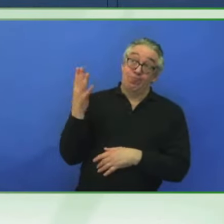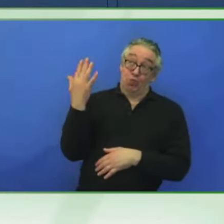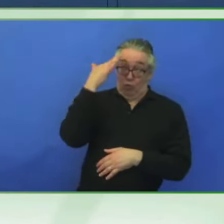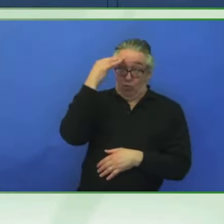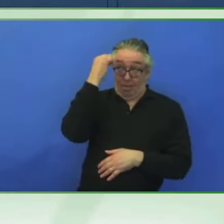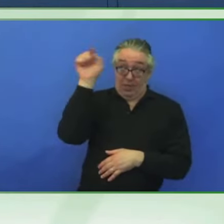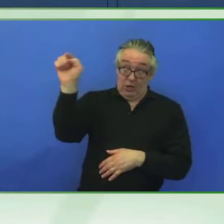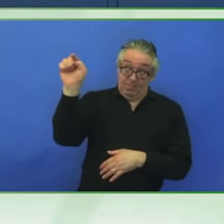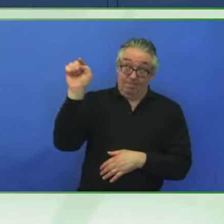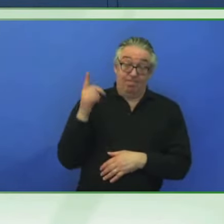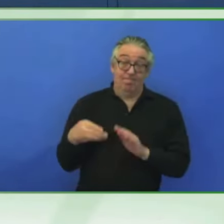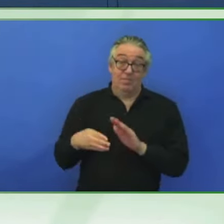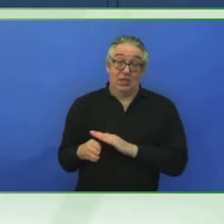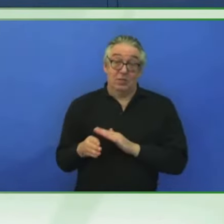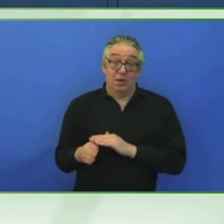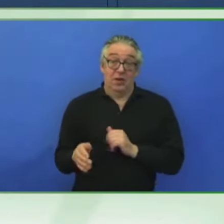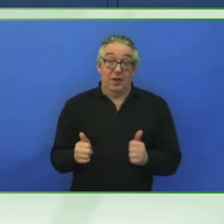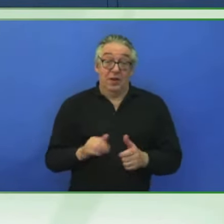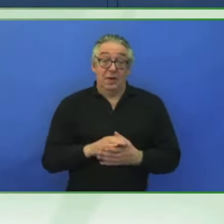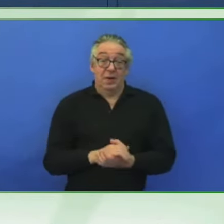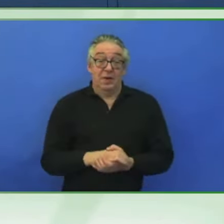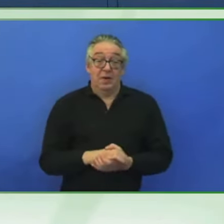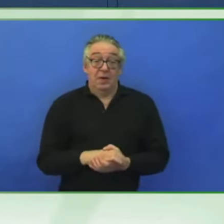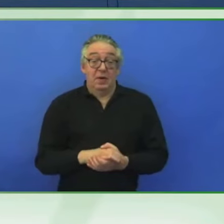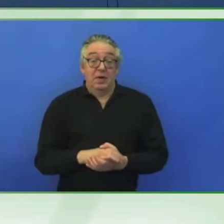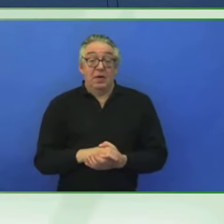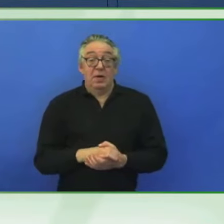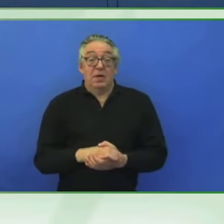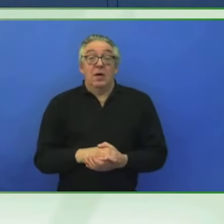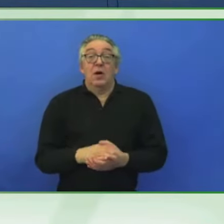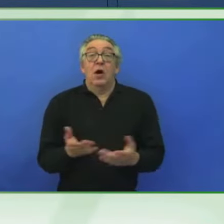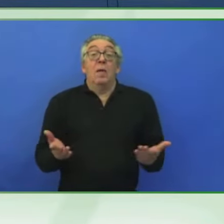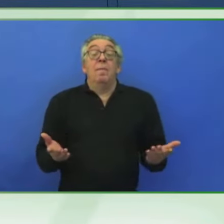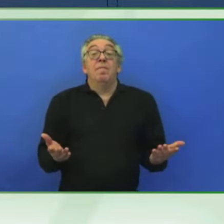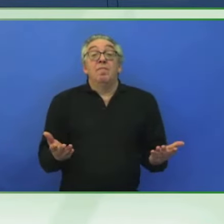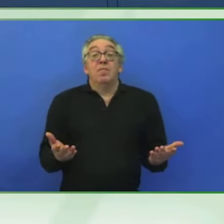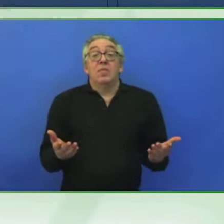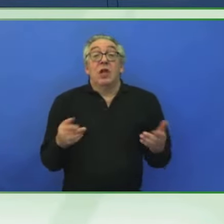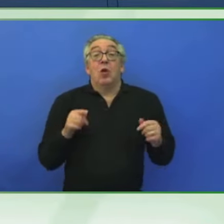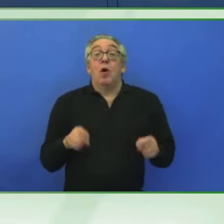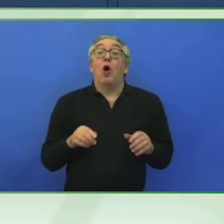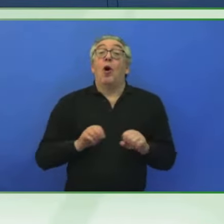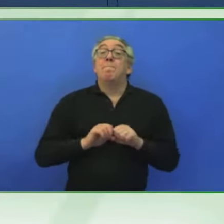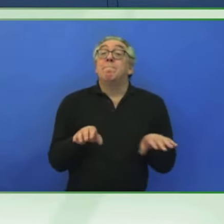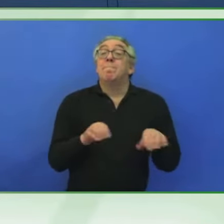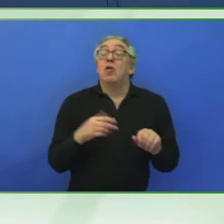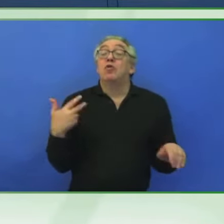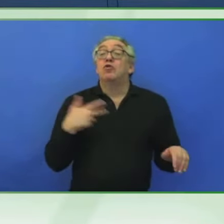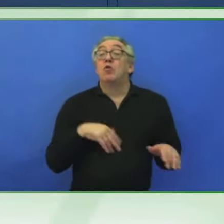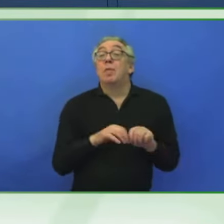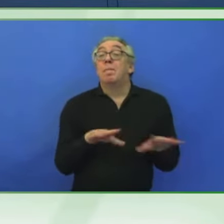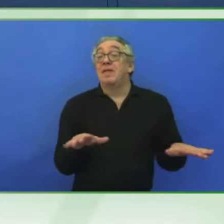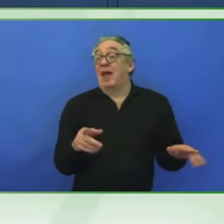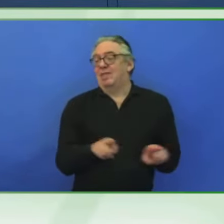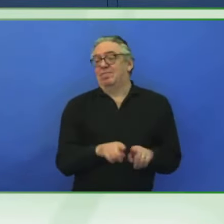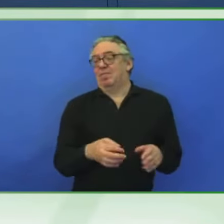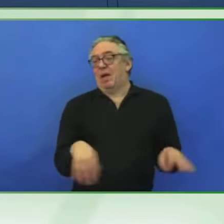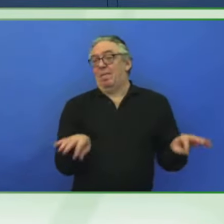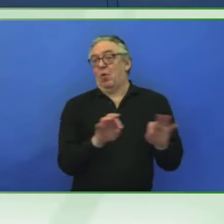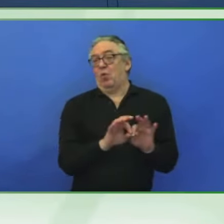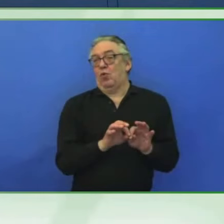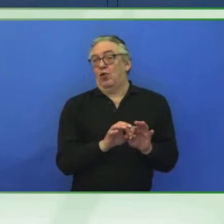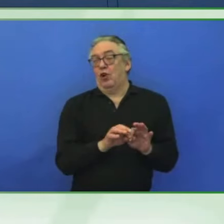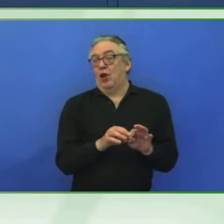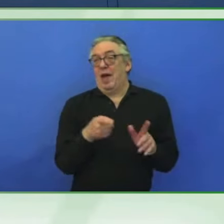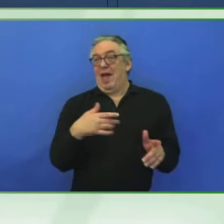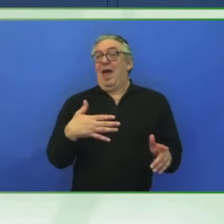I think social media and others are really important in complaints and so on, and making sure that they really monitor the complaints and